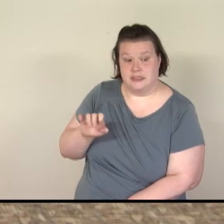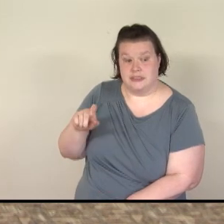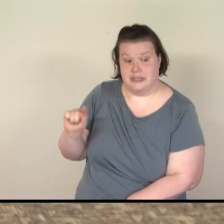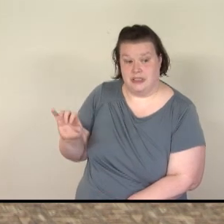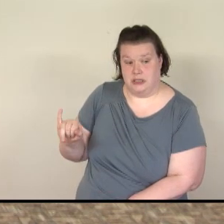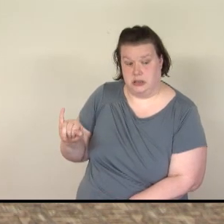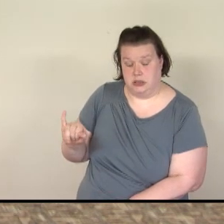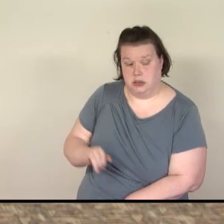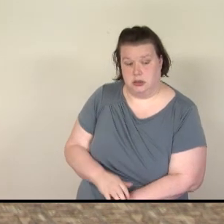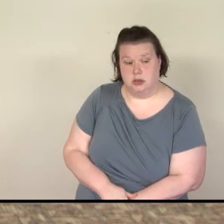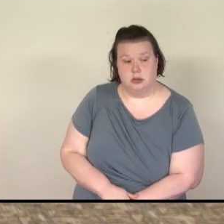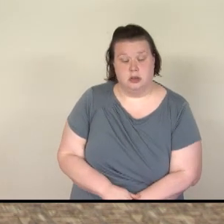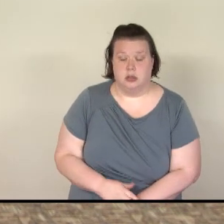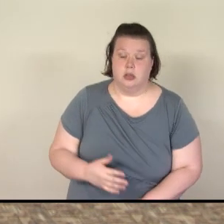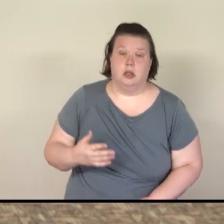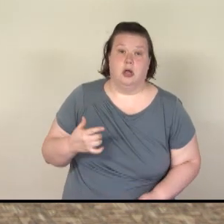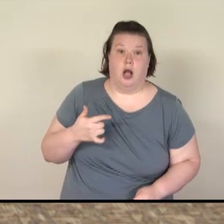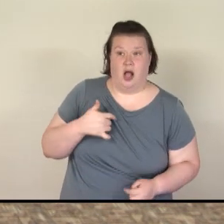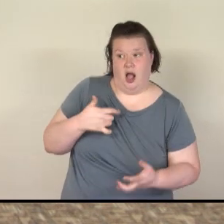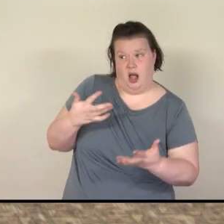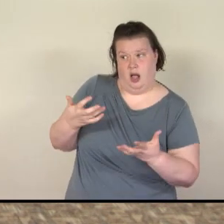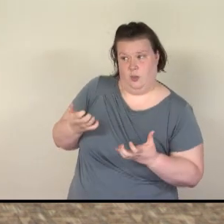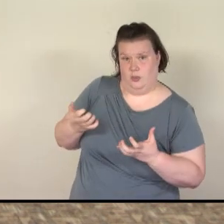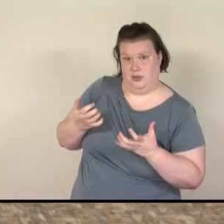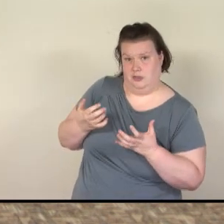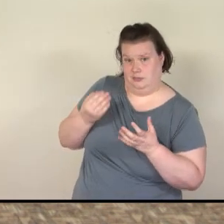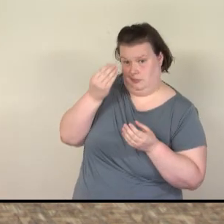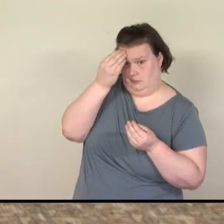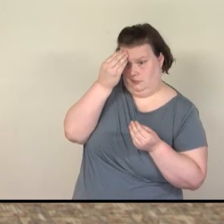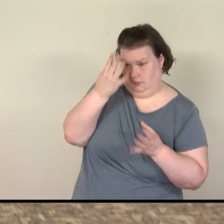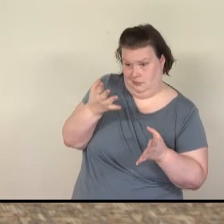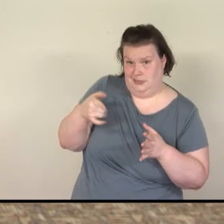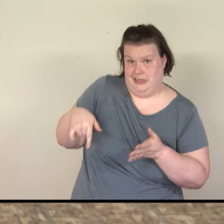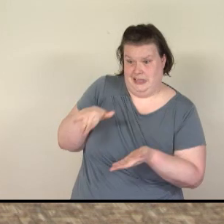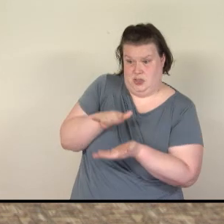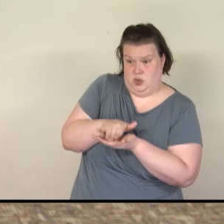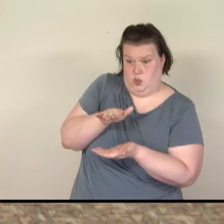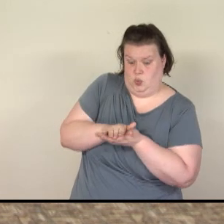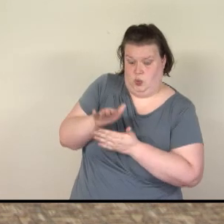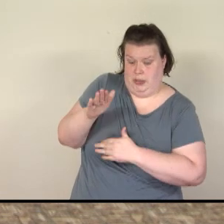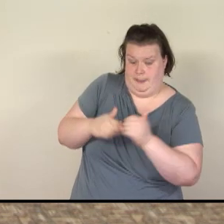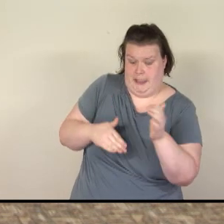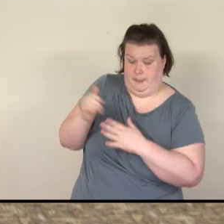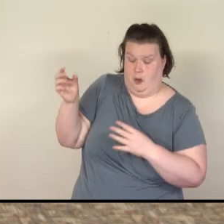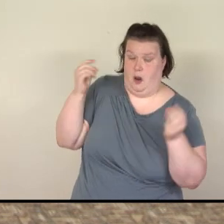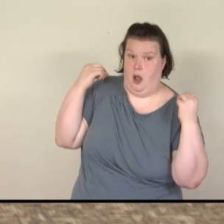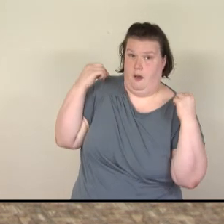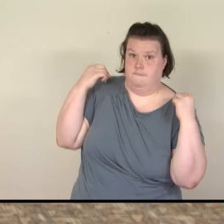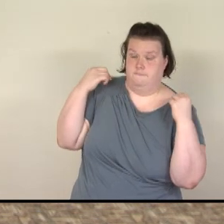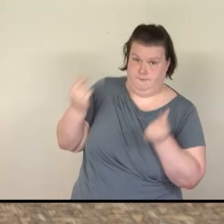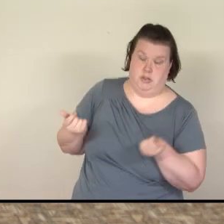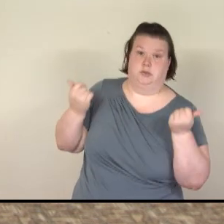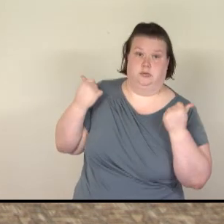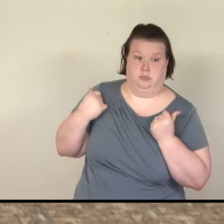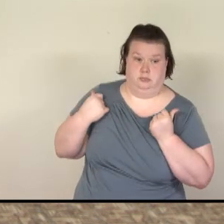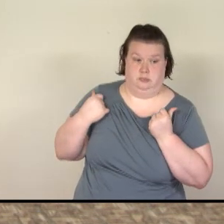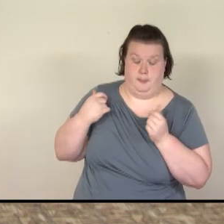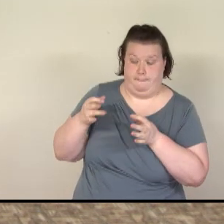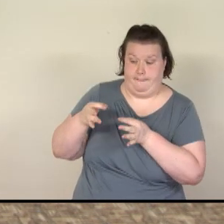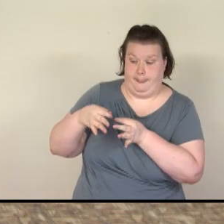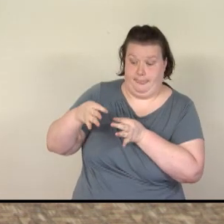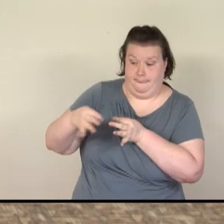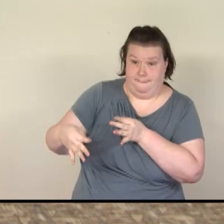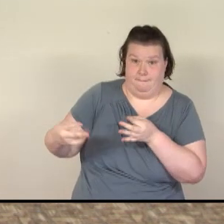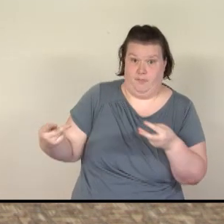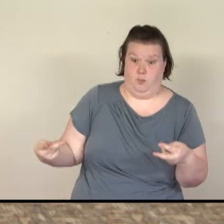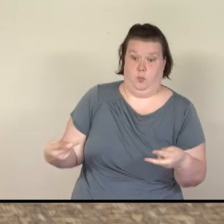Make sure we noted that this school is being built on an extremely accelerated timeline. Yes, That it this delay was more amplified